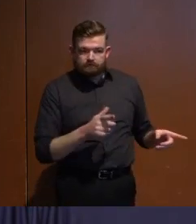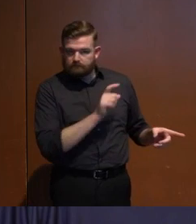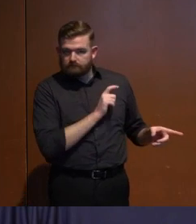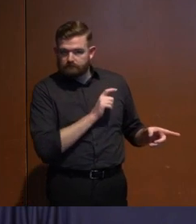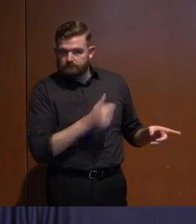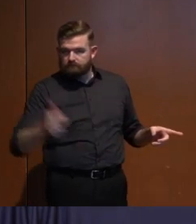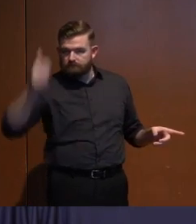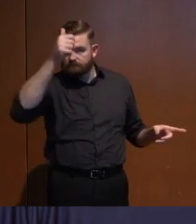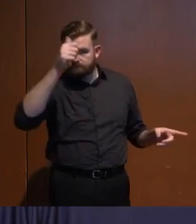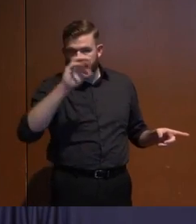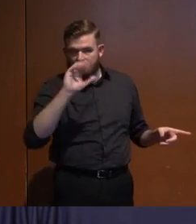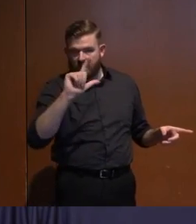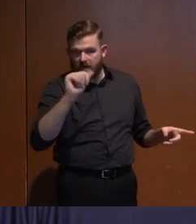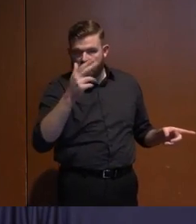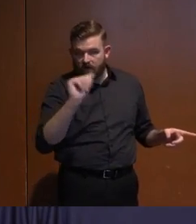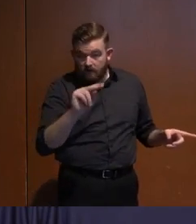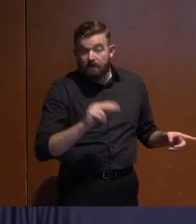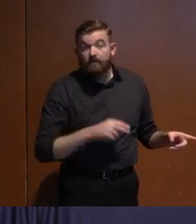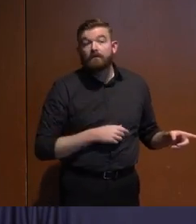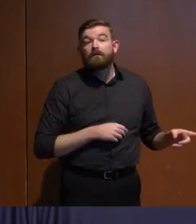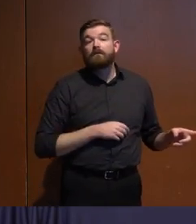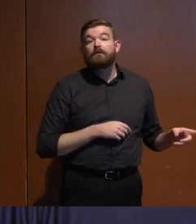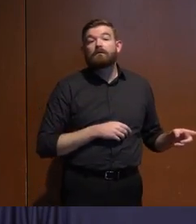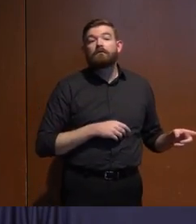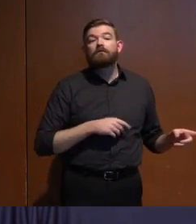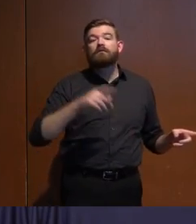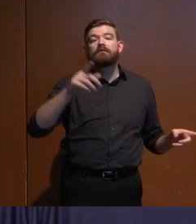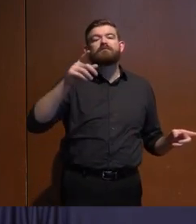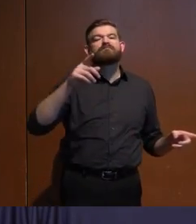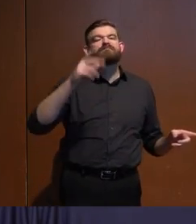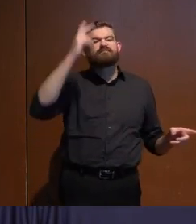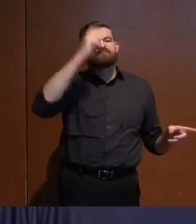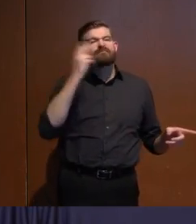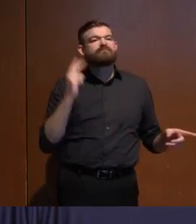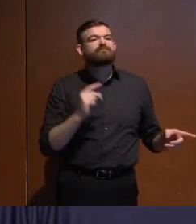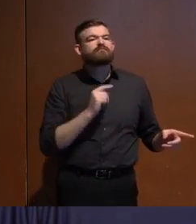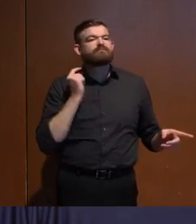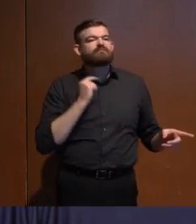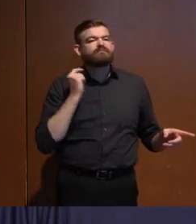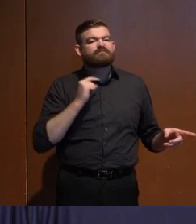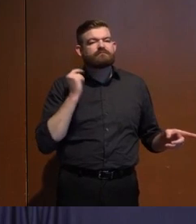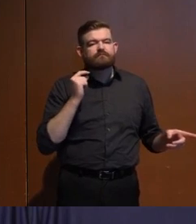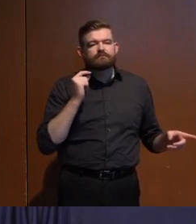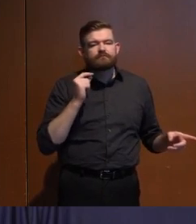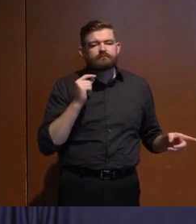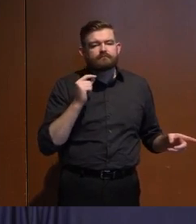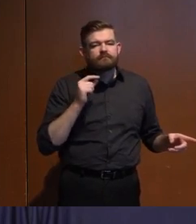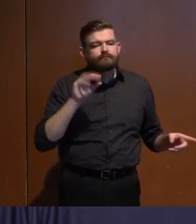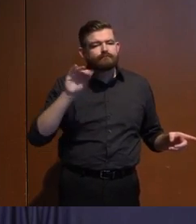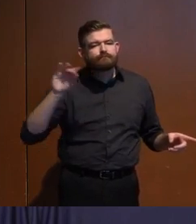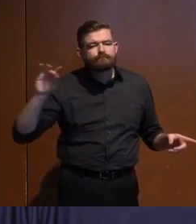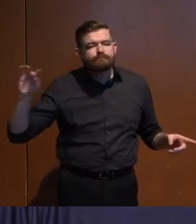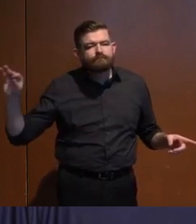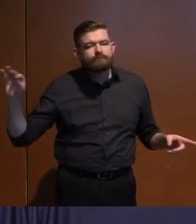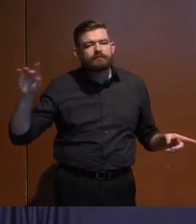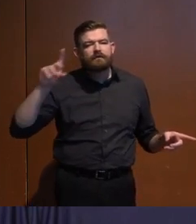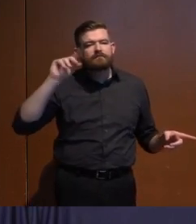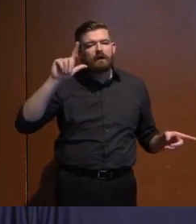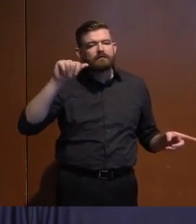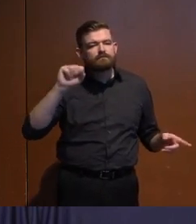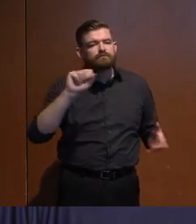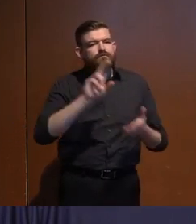of Father Jim Greenfield, president of DeSales University across the Delaware River from us in Pennsylvania. In